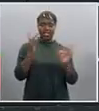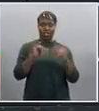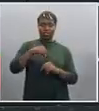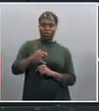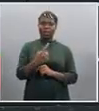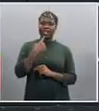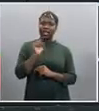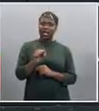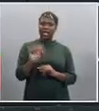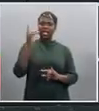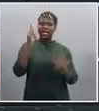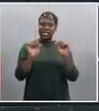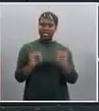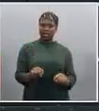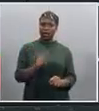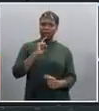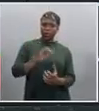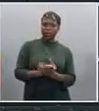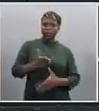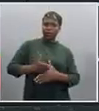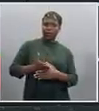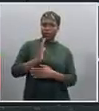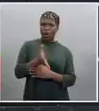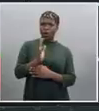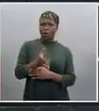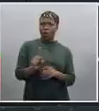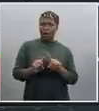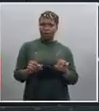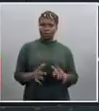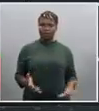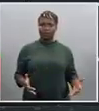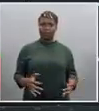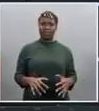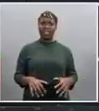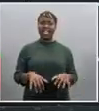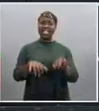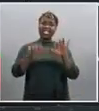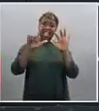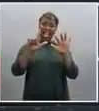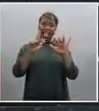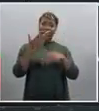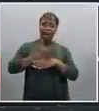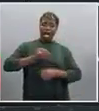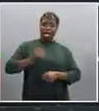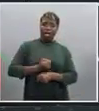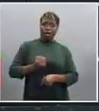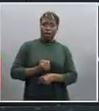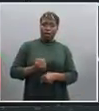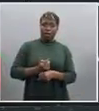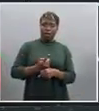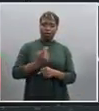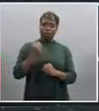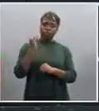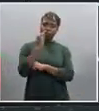say the city has broken its promise to them. To highlight their plight, they've spent several nights sleeping outside the city of Joburg head